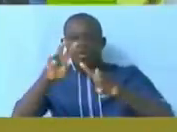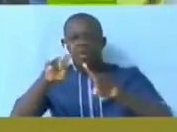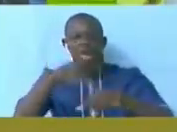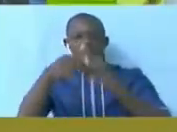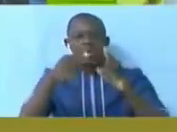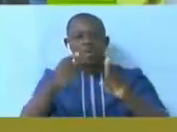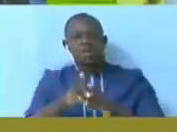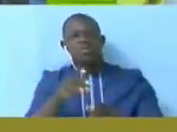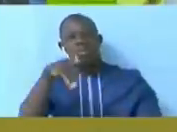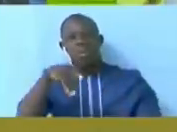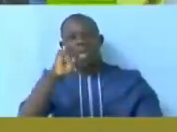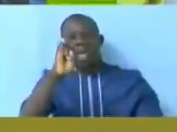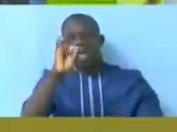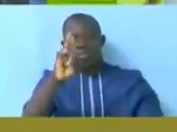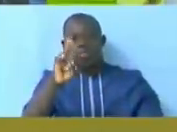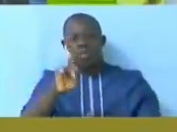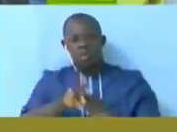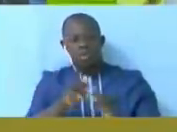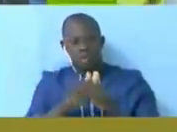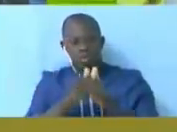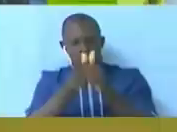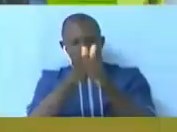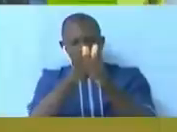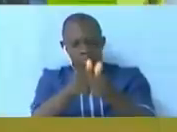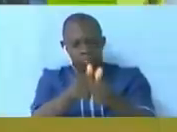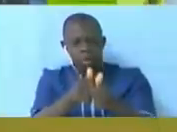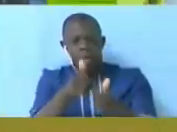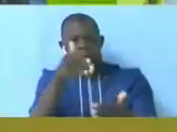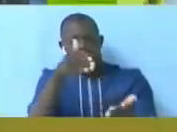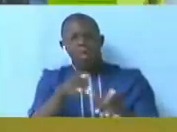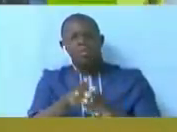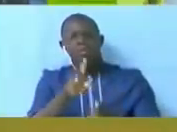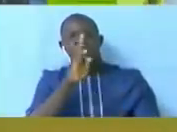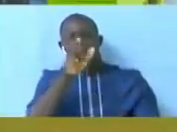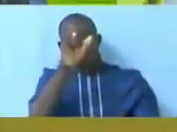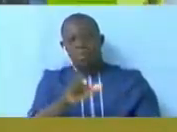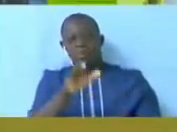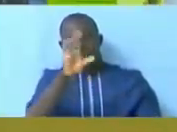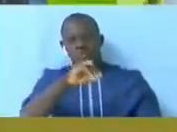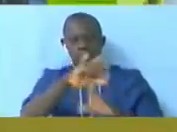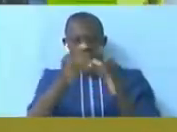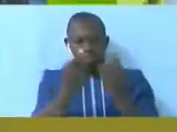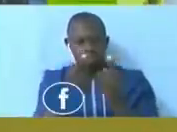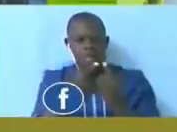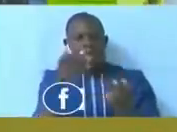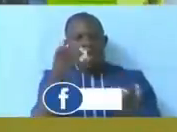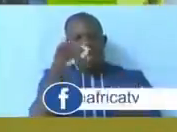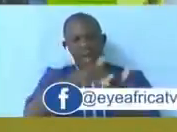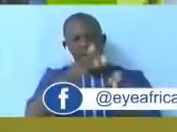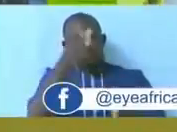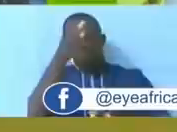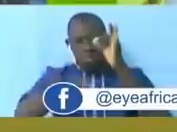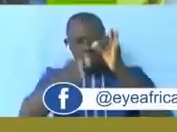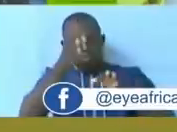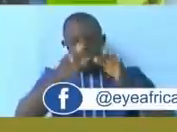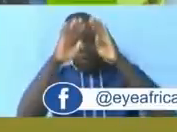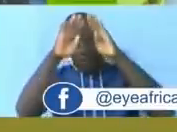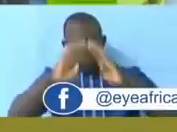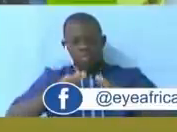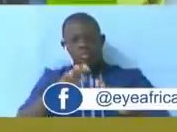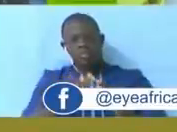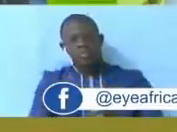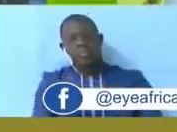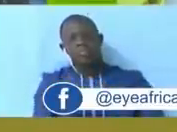accused persons to court. Na fang foi kanim paralta pruye mol danda miyal anko tumir mol le modi. I think